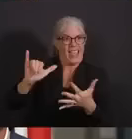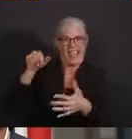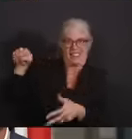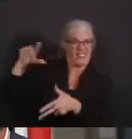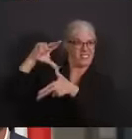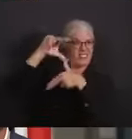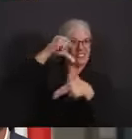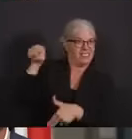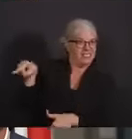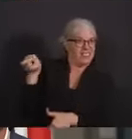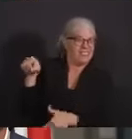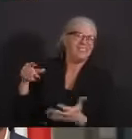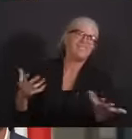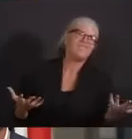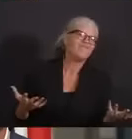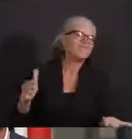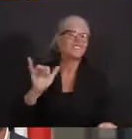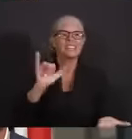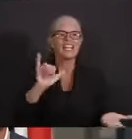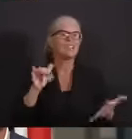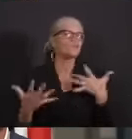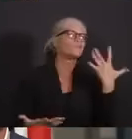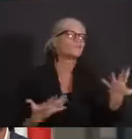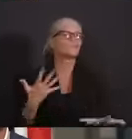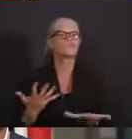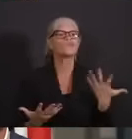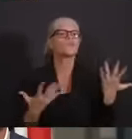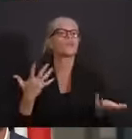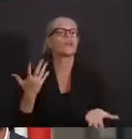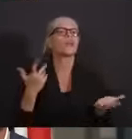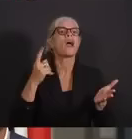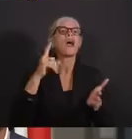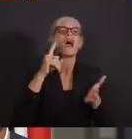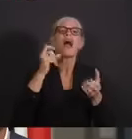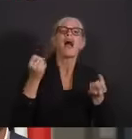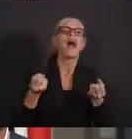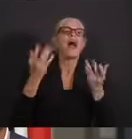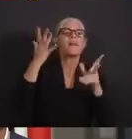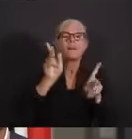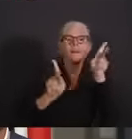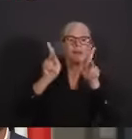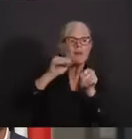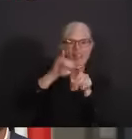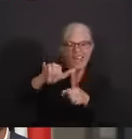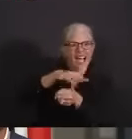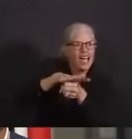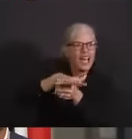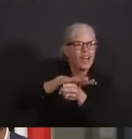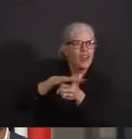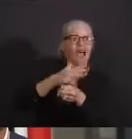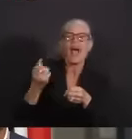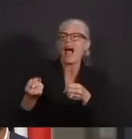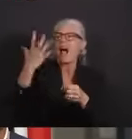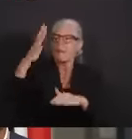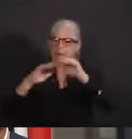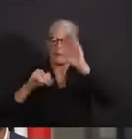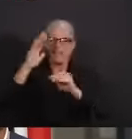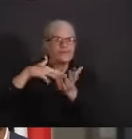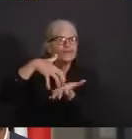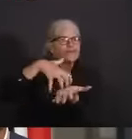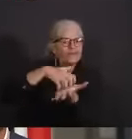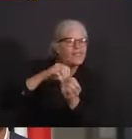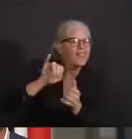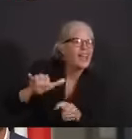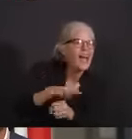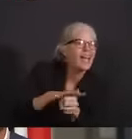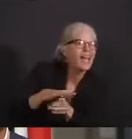it's like how many, what population, how many people, how much infrastructure. And this thing has come up.